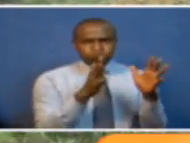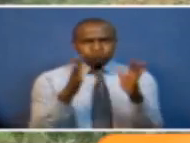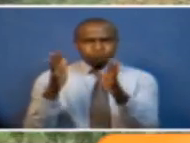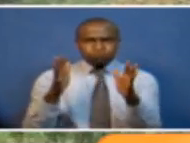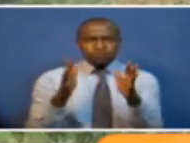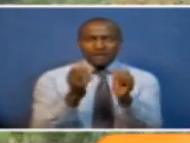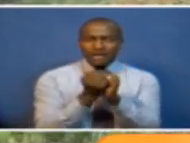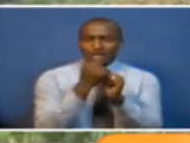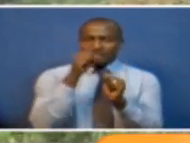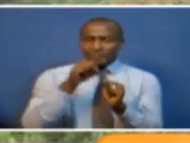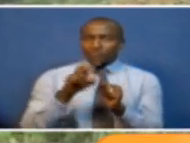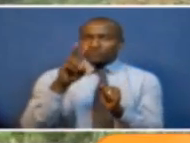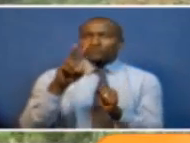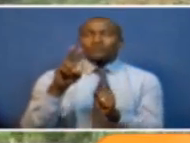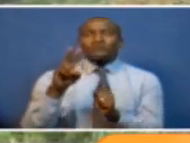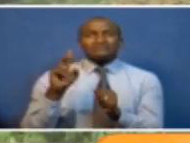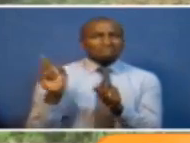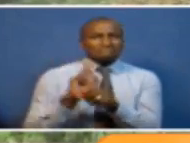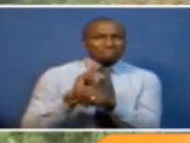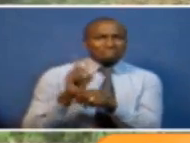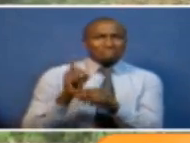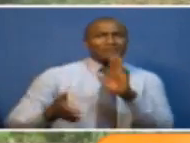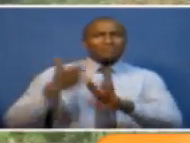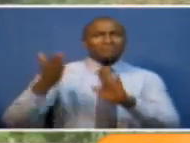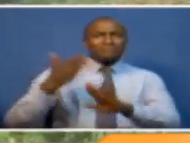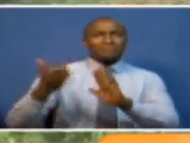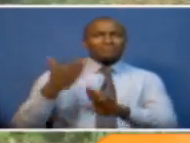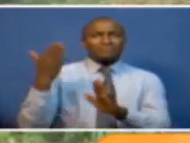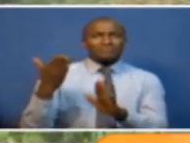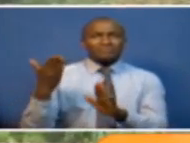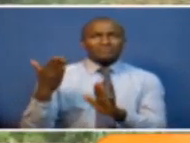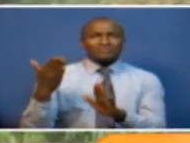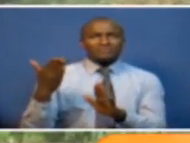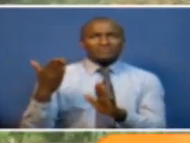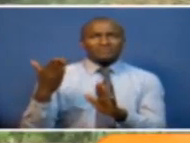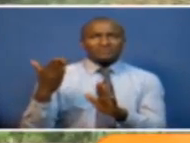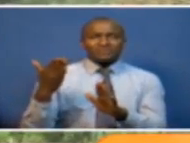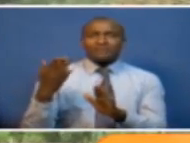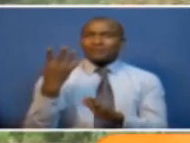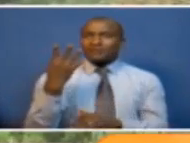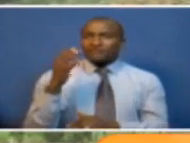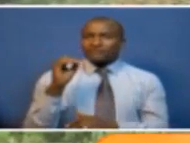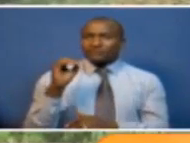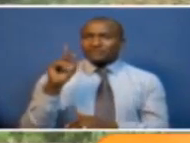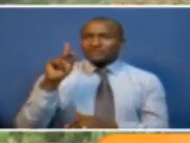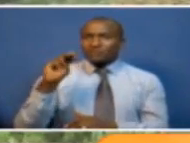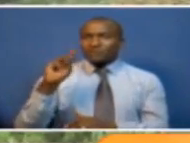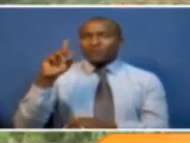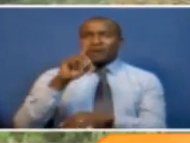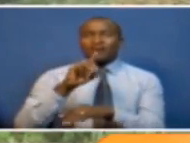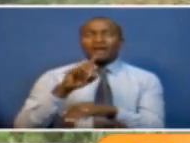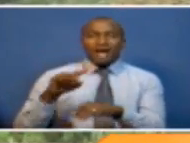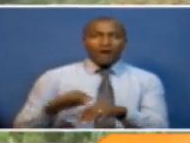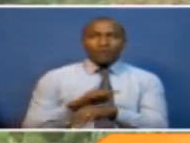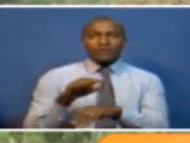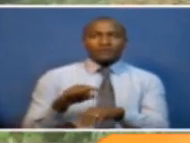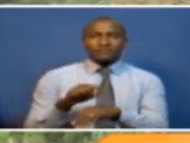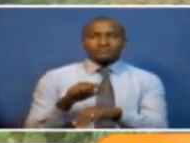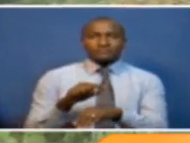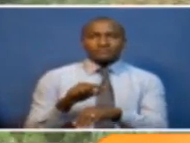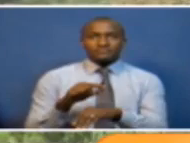11.2 meters a second. That translates to about 40 kilometers an hour. Now